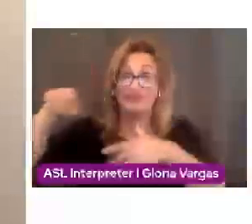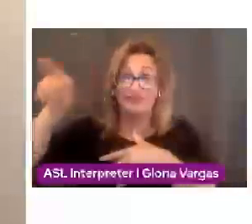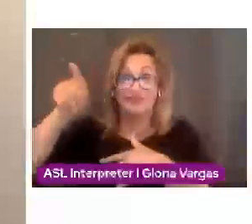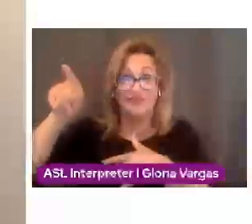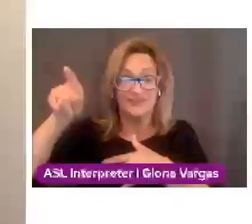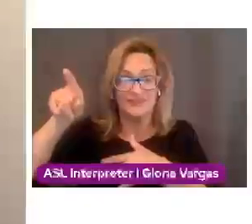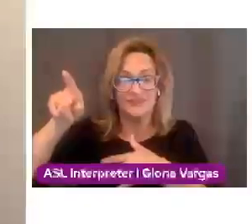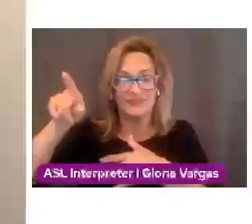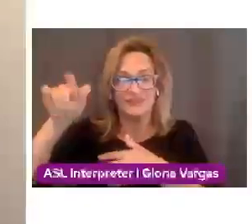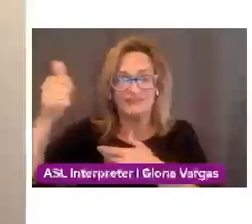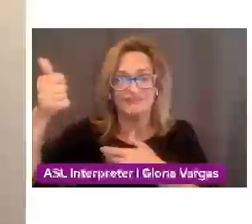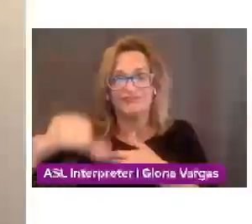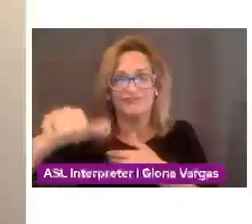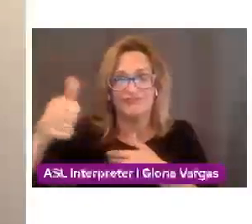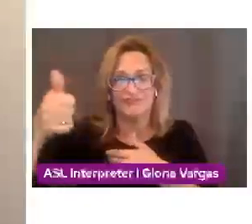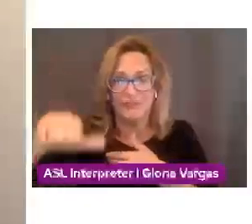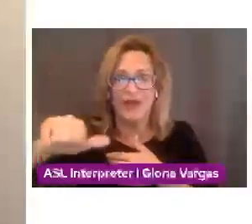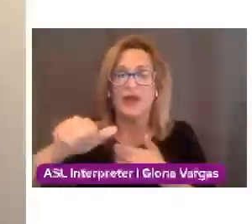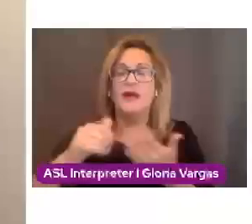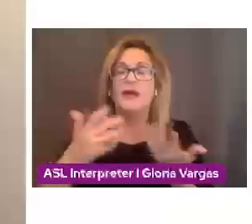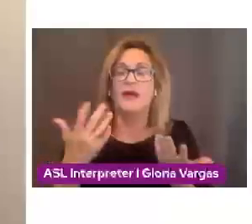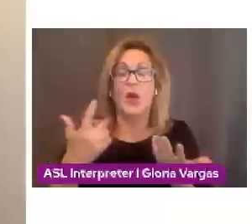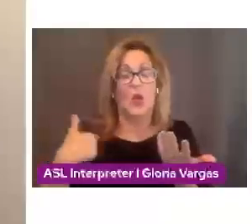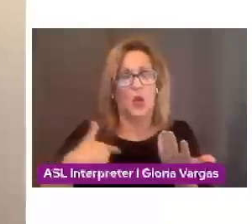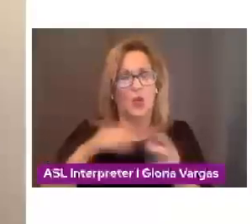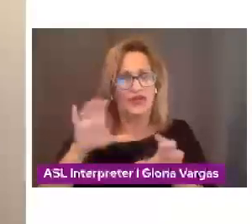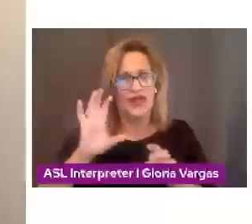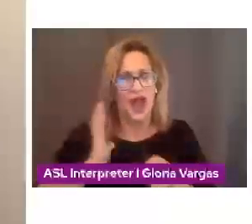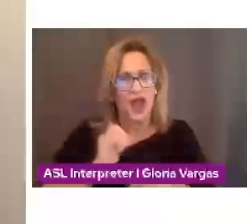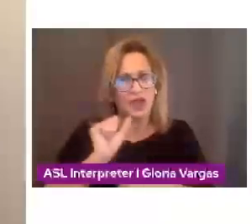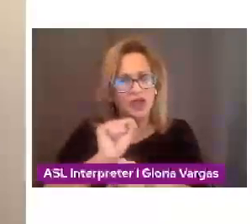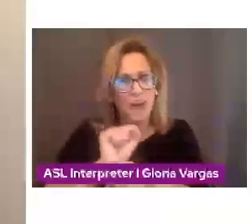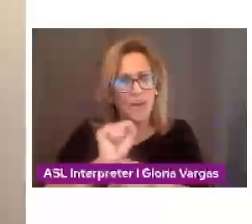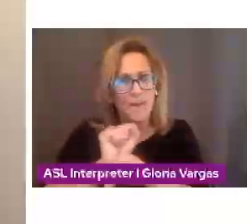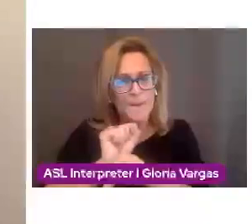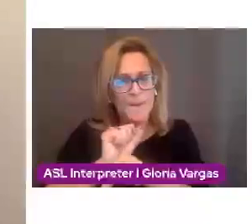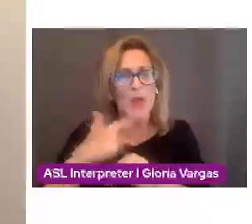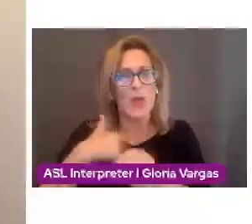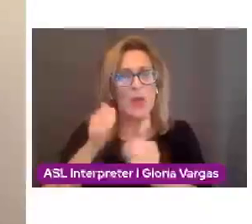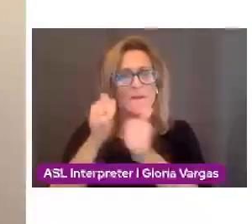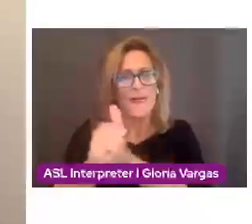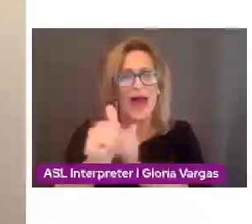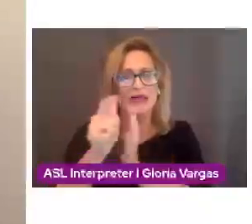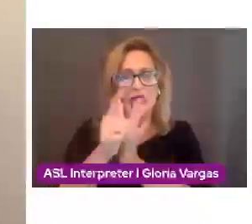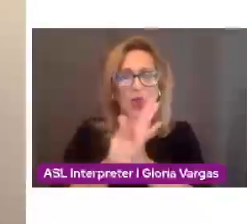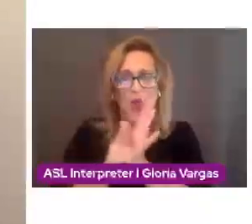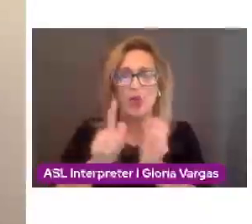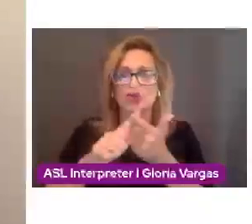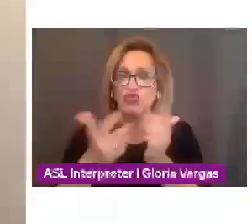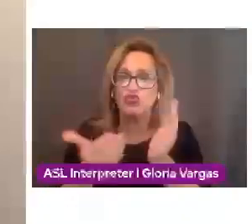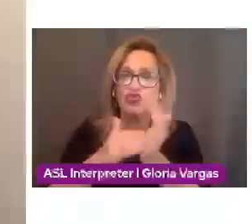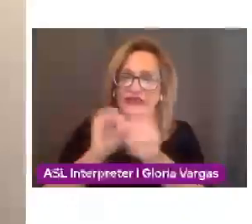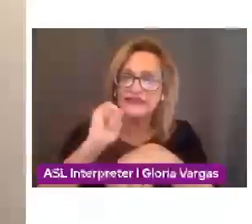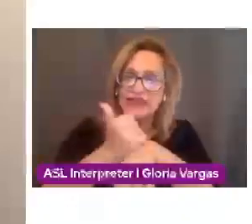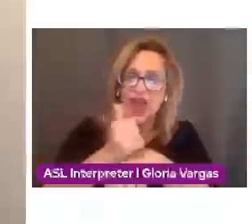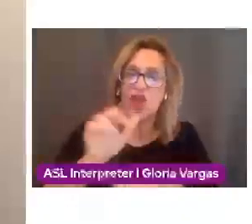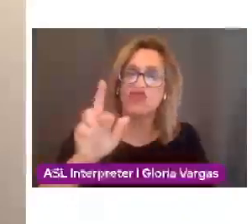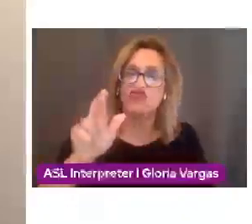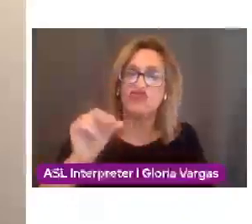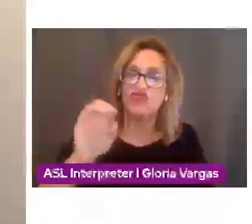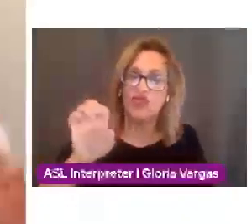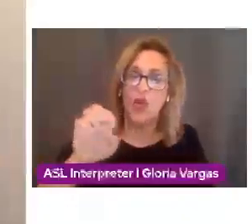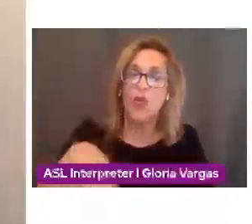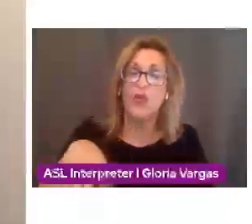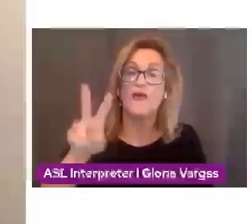our job, and we passed the law. We passed the bill to codify and reinstate Roe v. Wade into